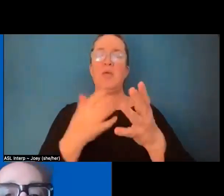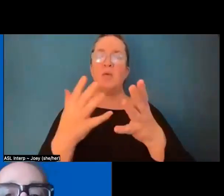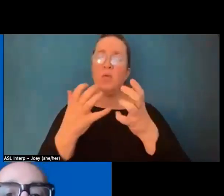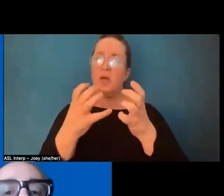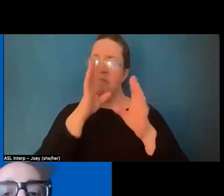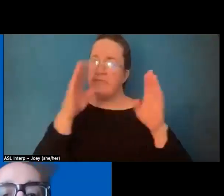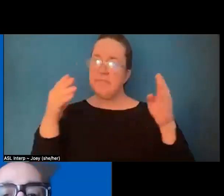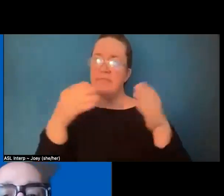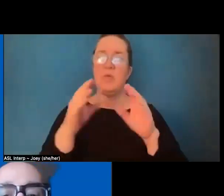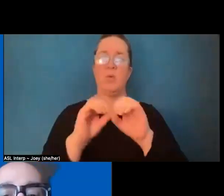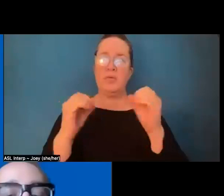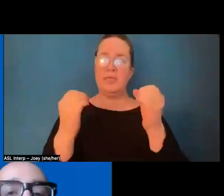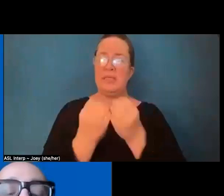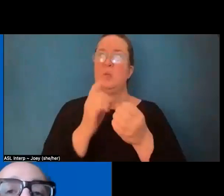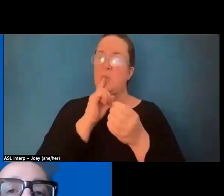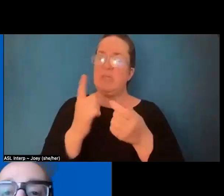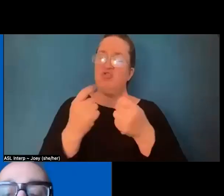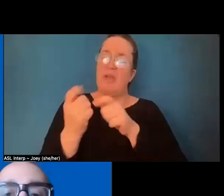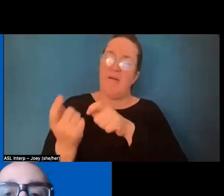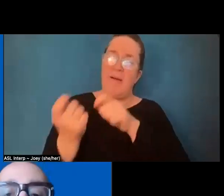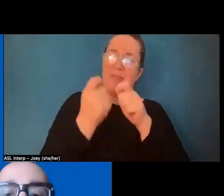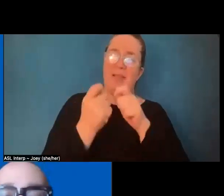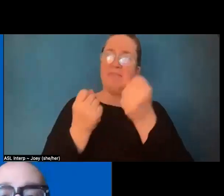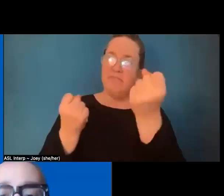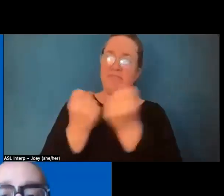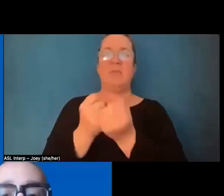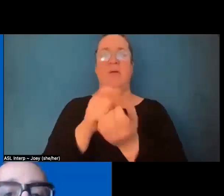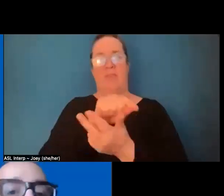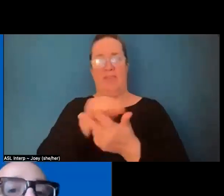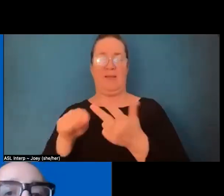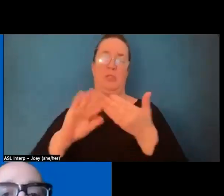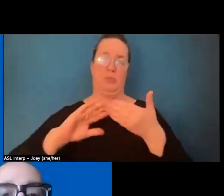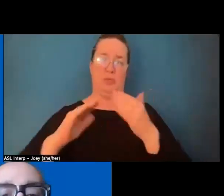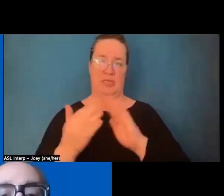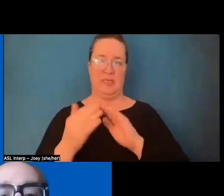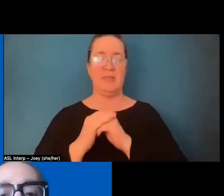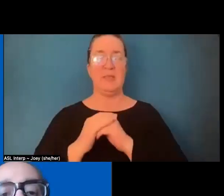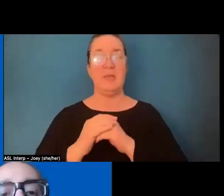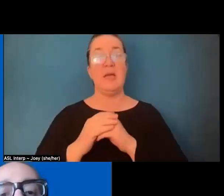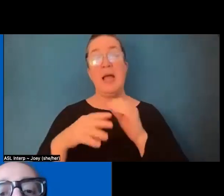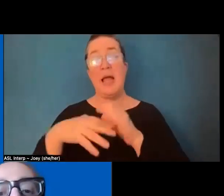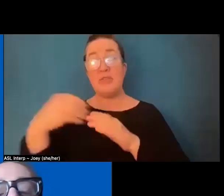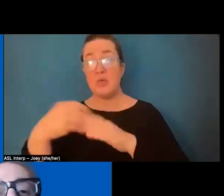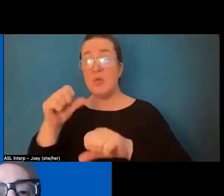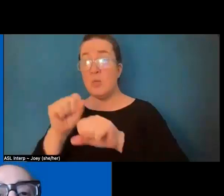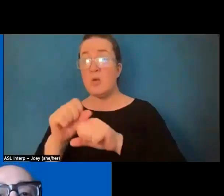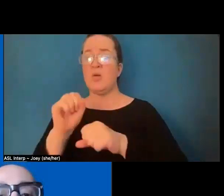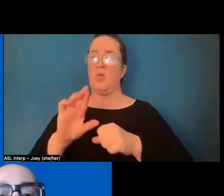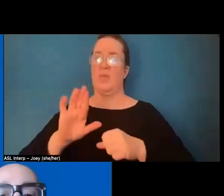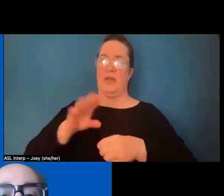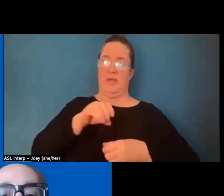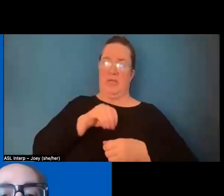trying to uplift these communities. And that means whether it's through their internal work or their external programming. And I just wanted to add on that